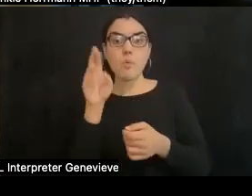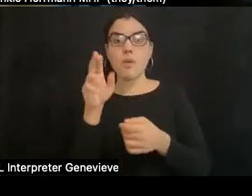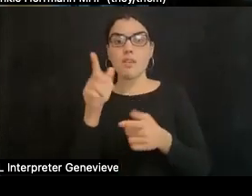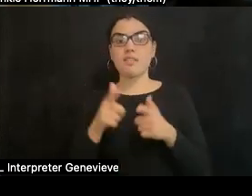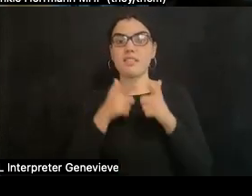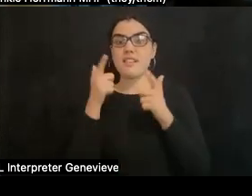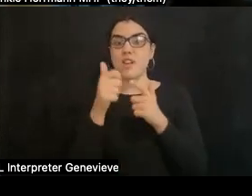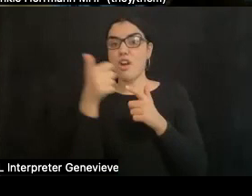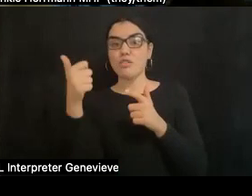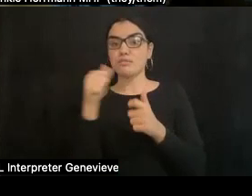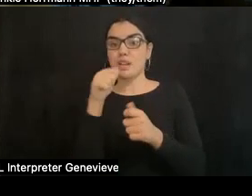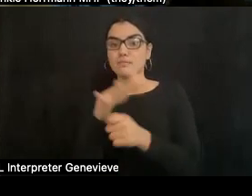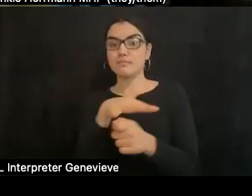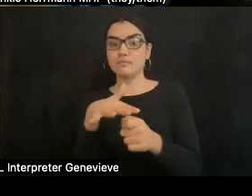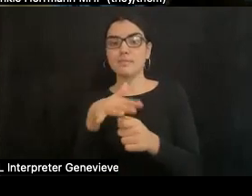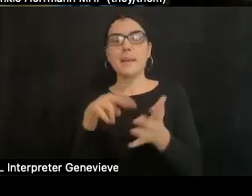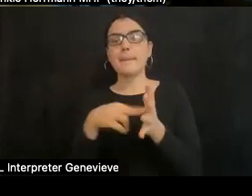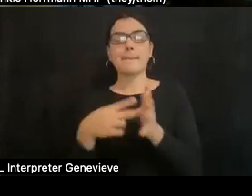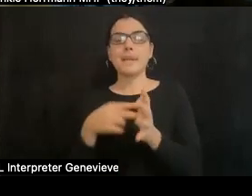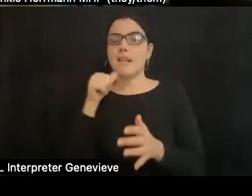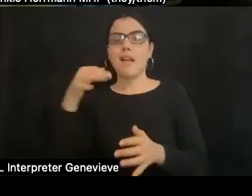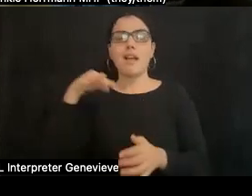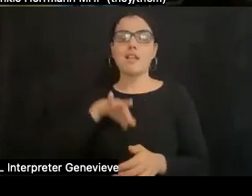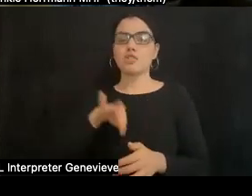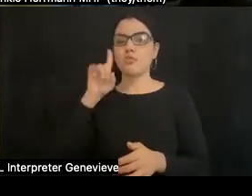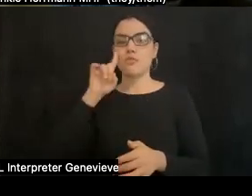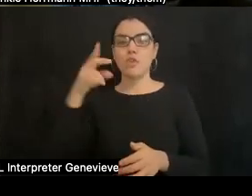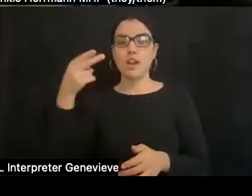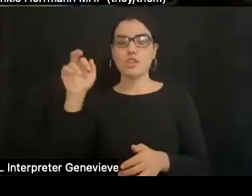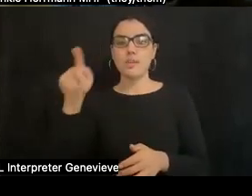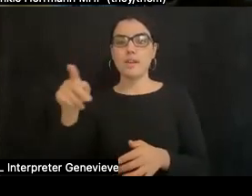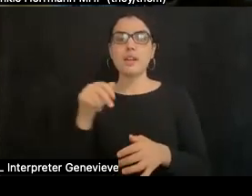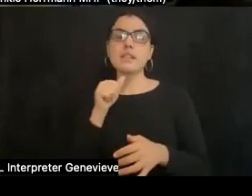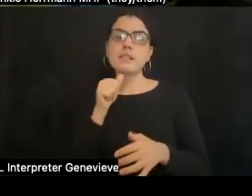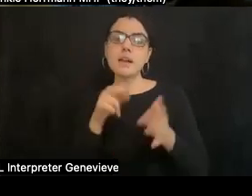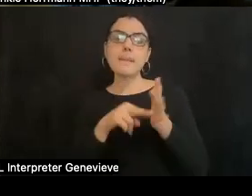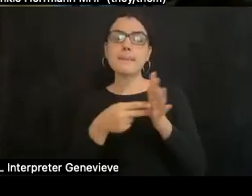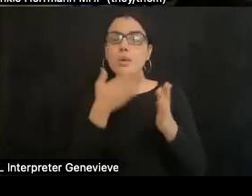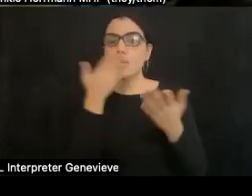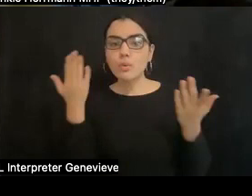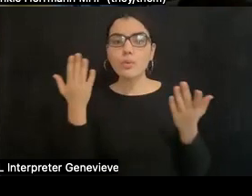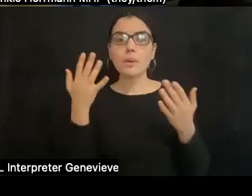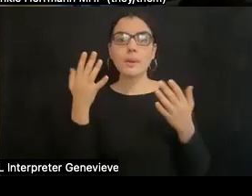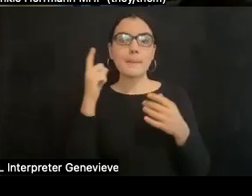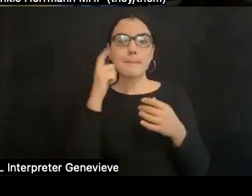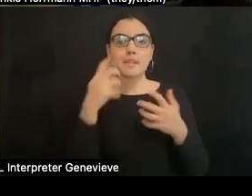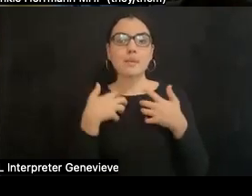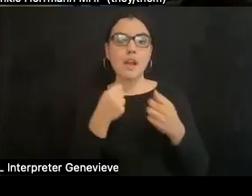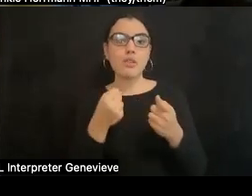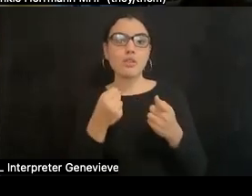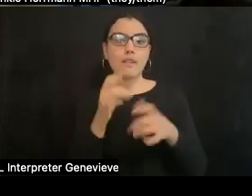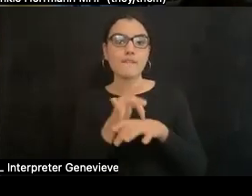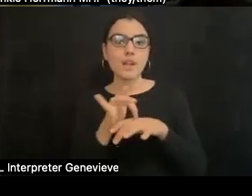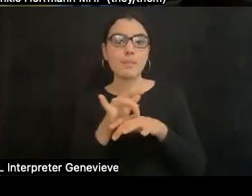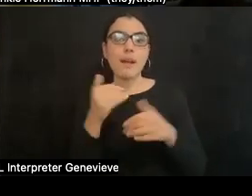in the community, they would no longer be eligible for Medicaid HARP, which is not to say that there's not mental health services available for people, because there are. It